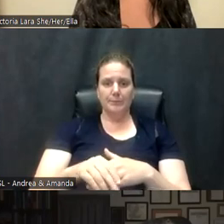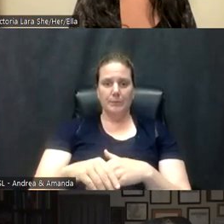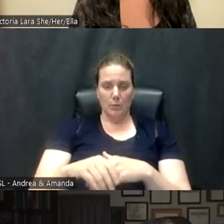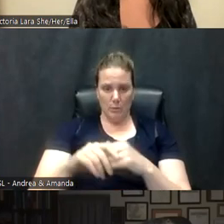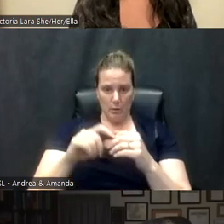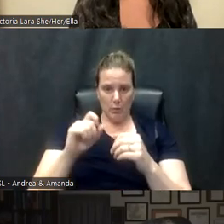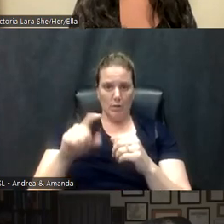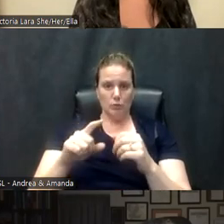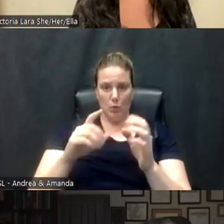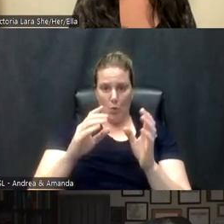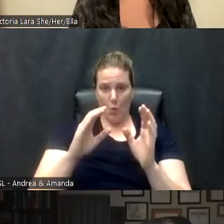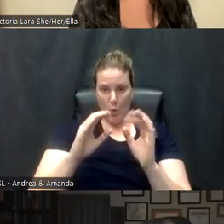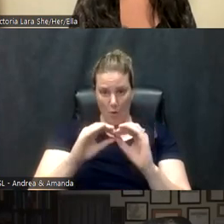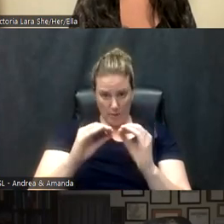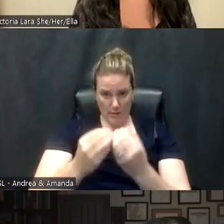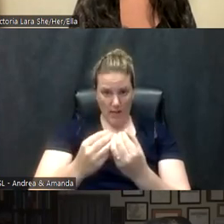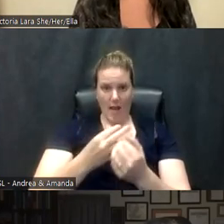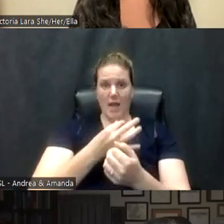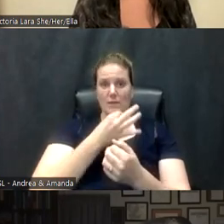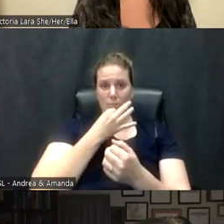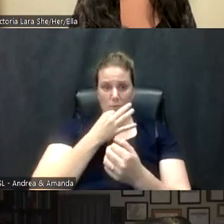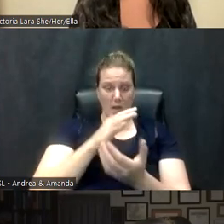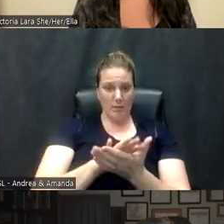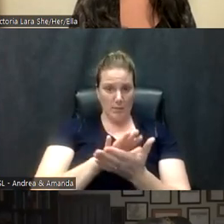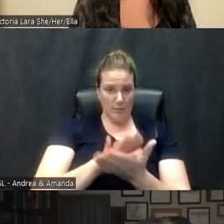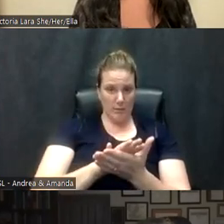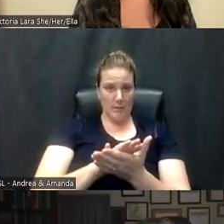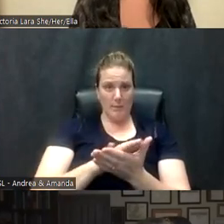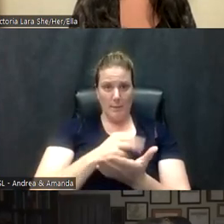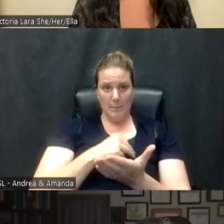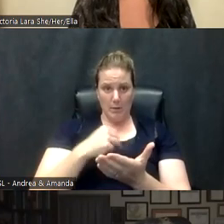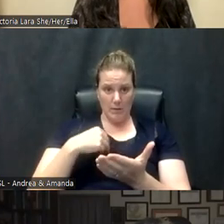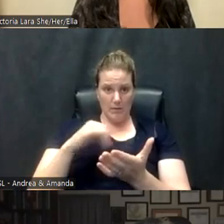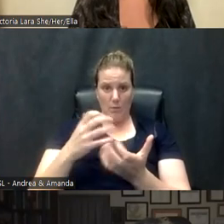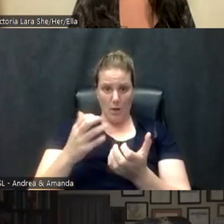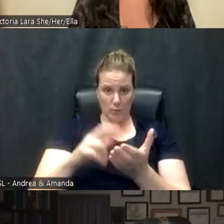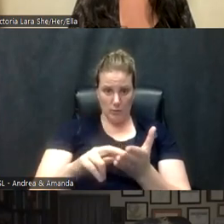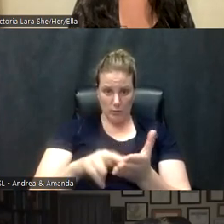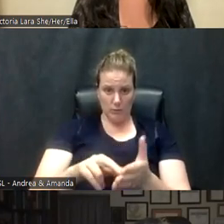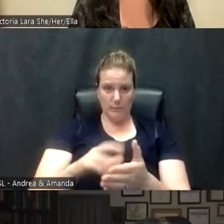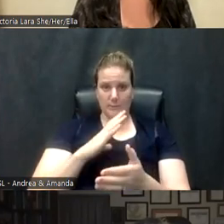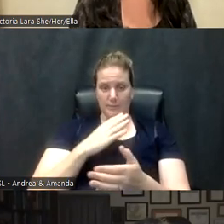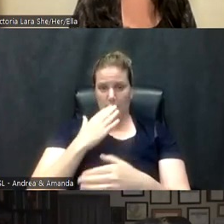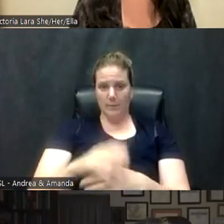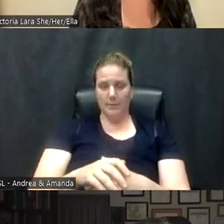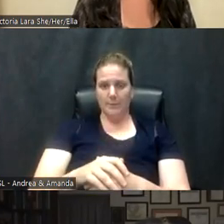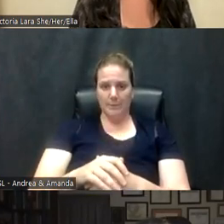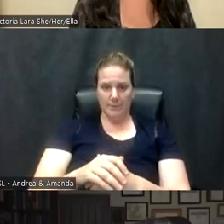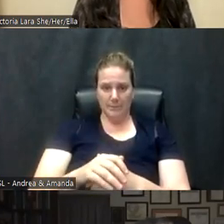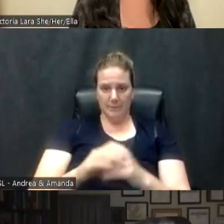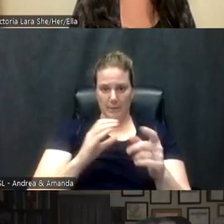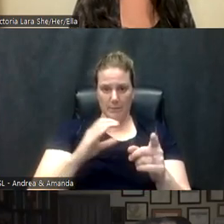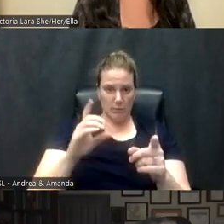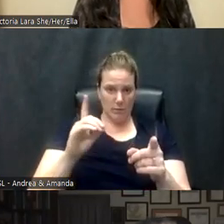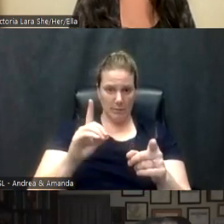questions, organization and experts, academics, members that want to research. Thank you. Commissioner